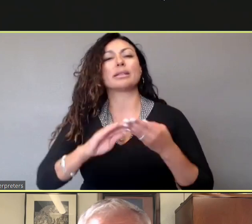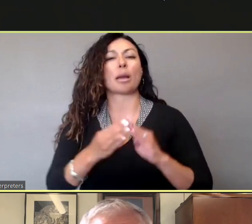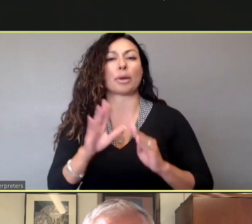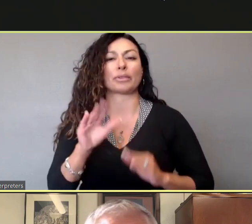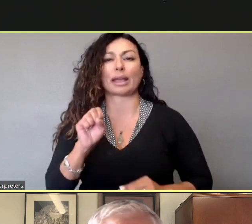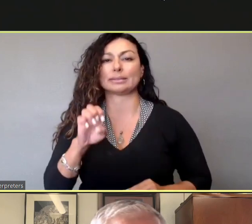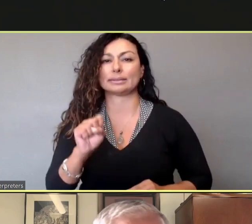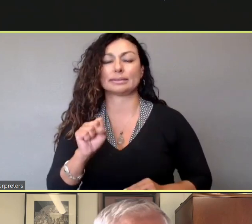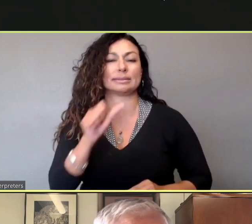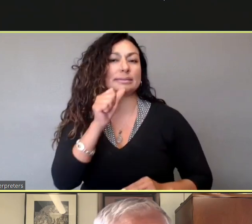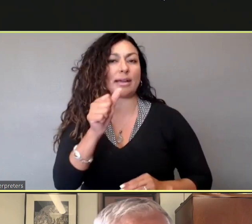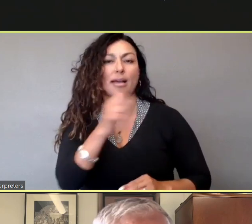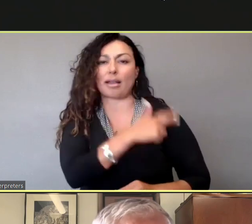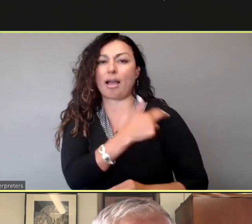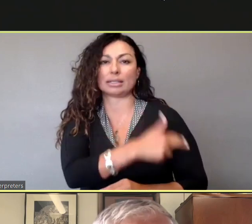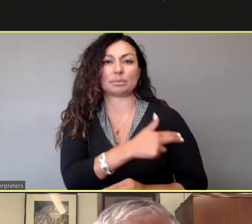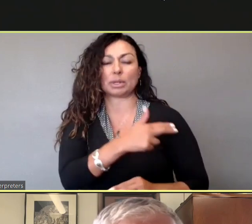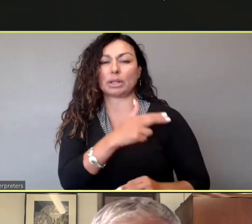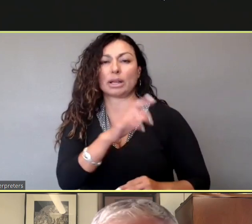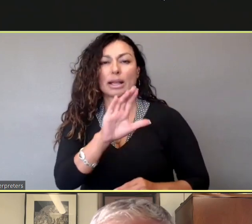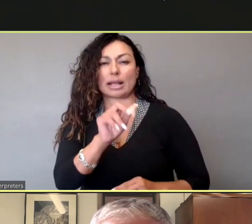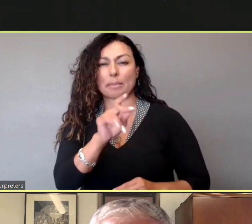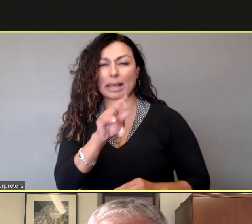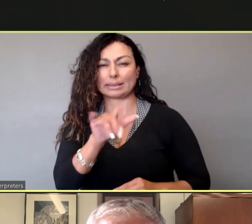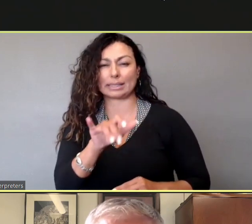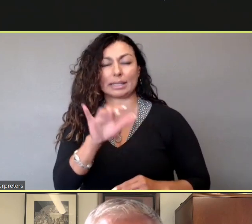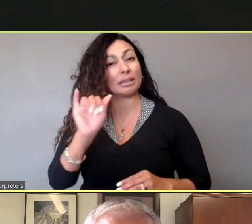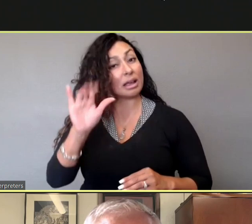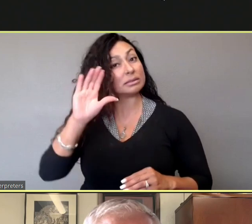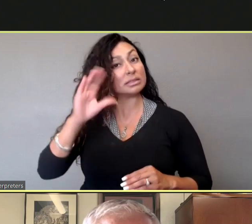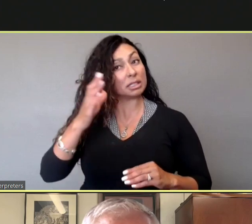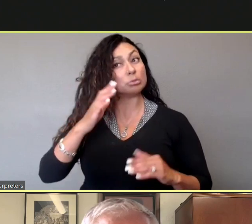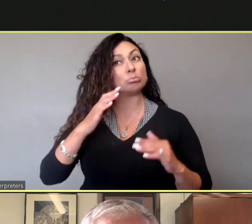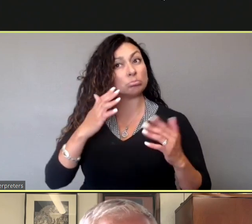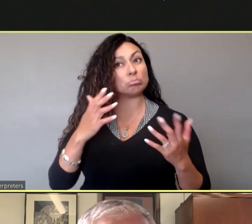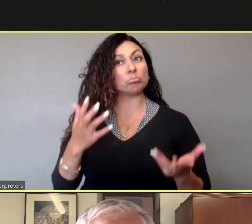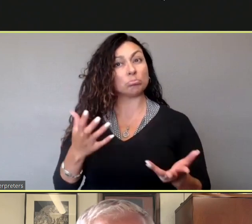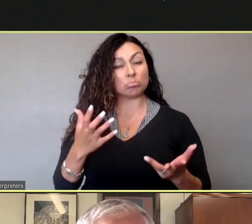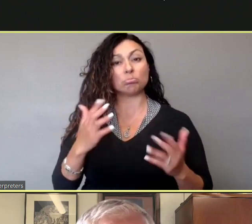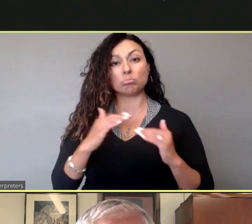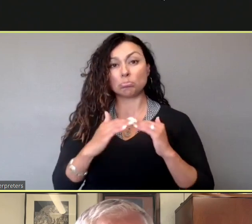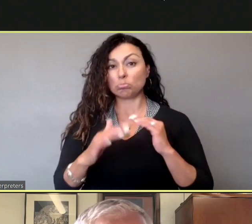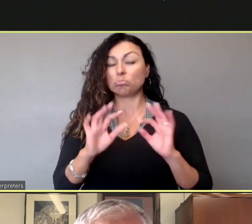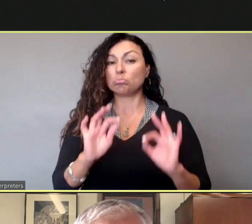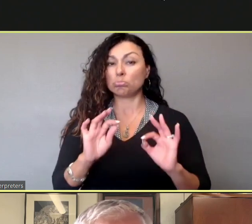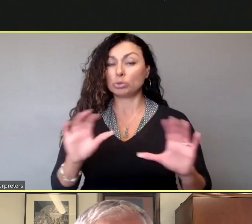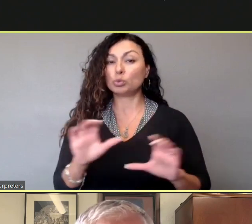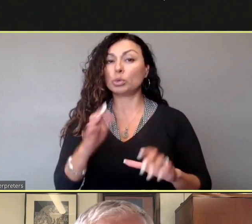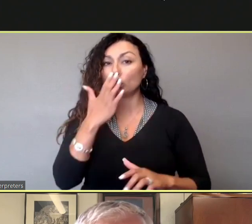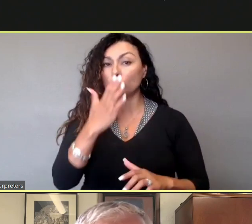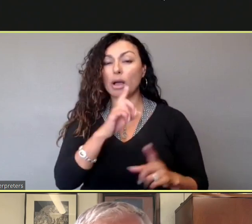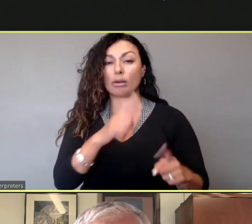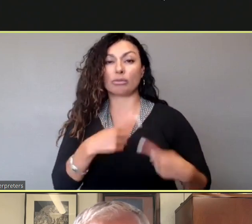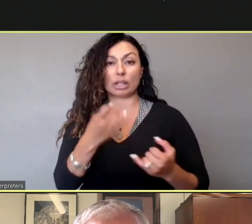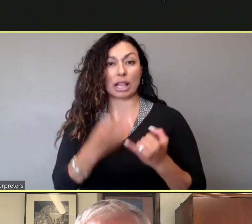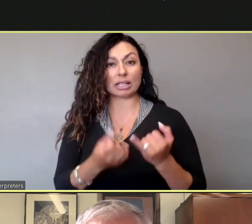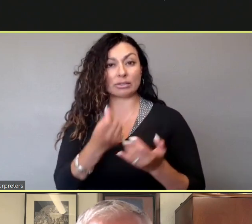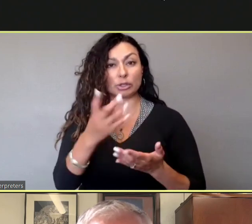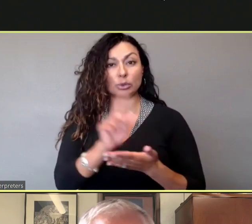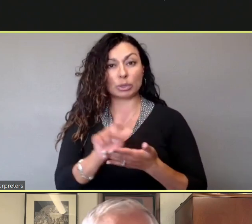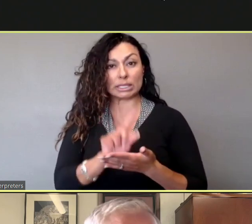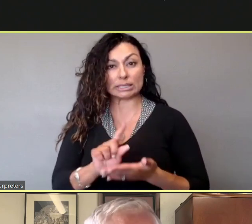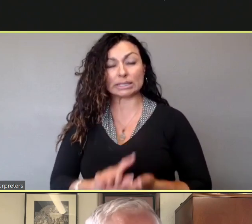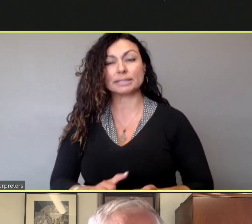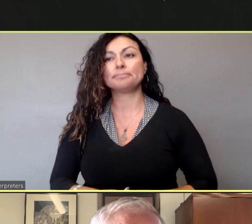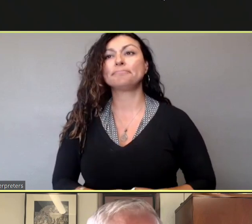not hospital capacity, which seems to be holding up pretty well over the past couple of weeks. And so